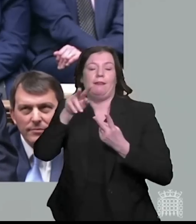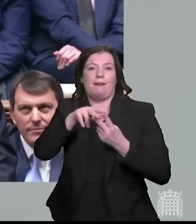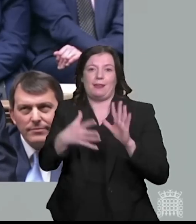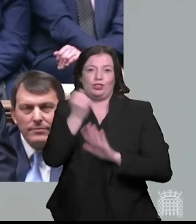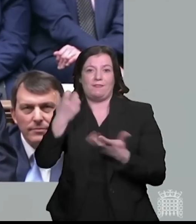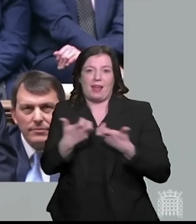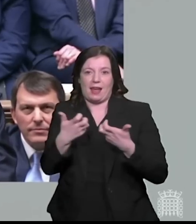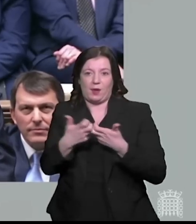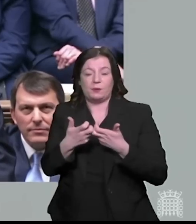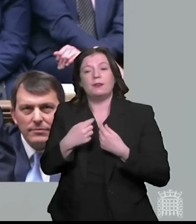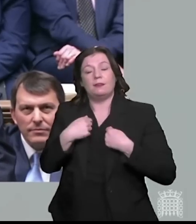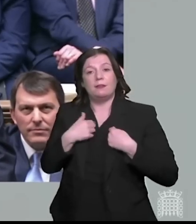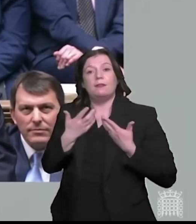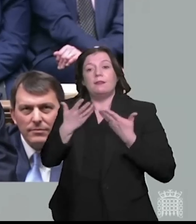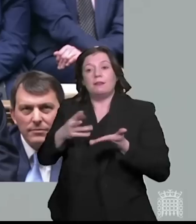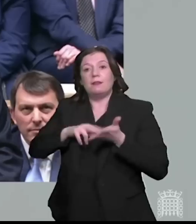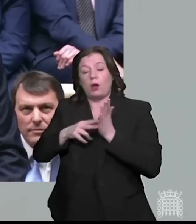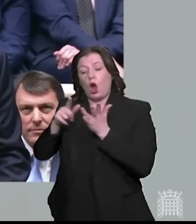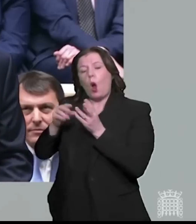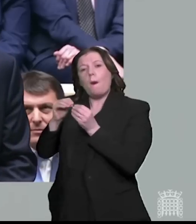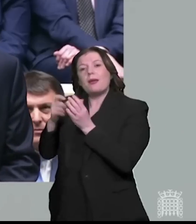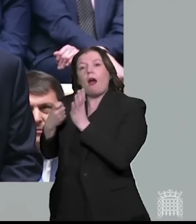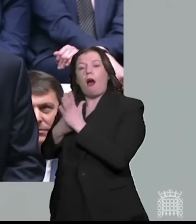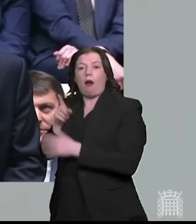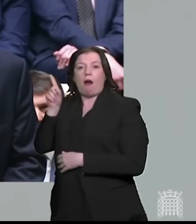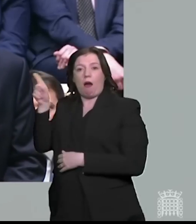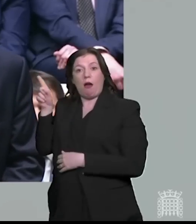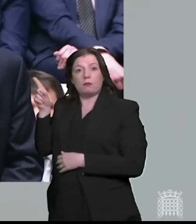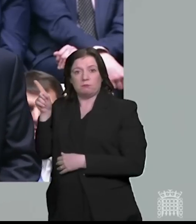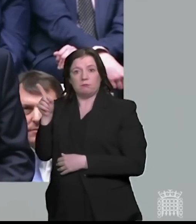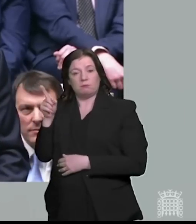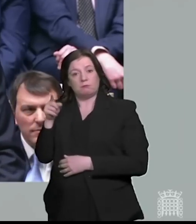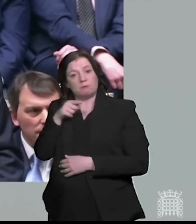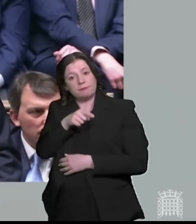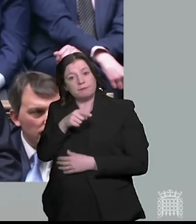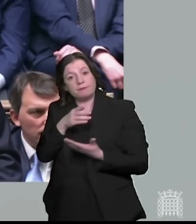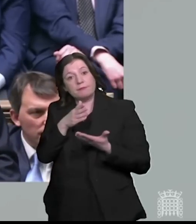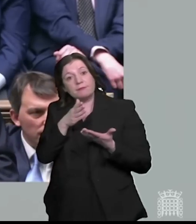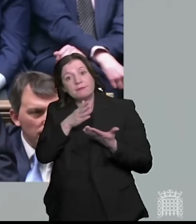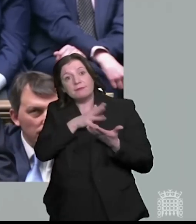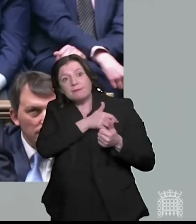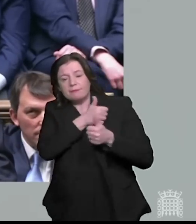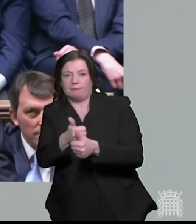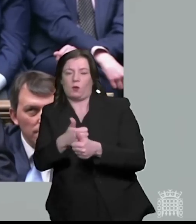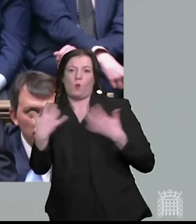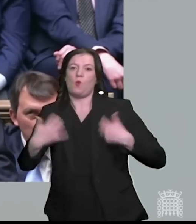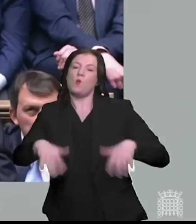a major set of reforms. The OBR say it is the biggest positive supply-side intervention they have ever recognised